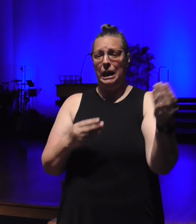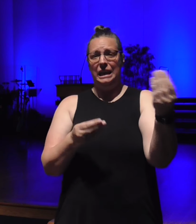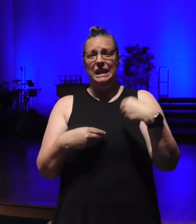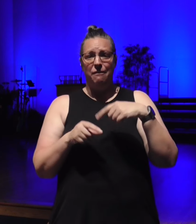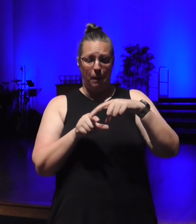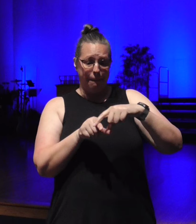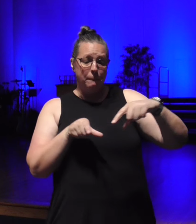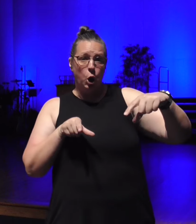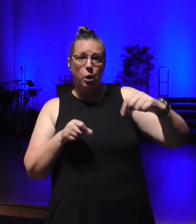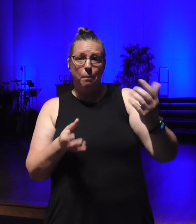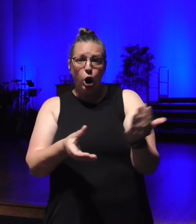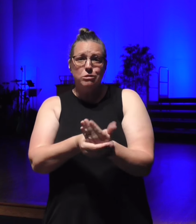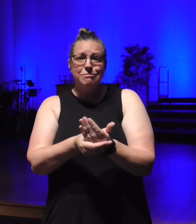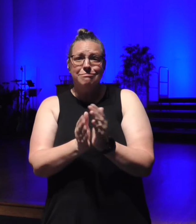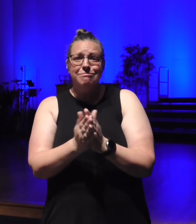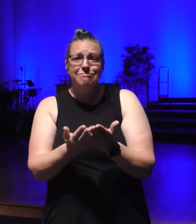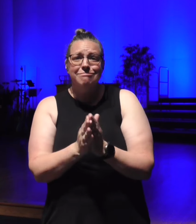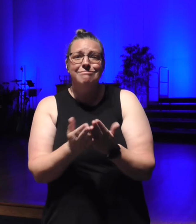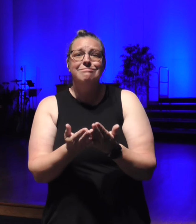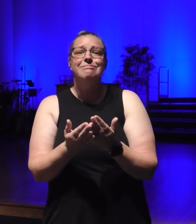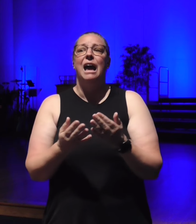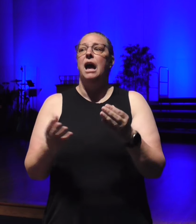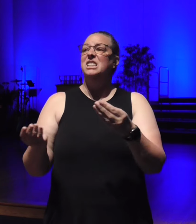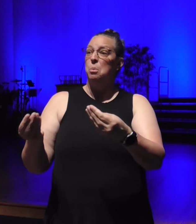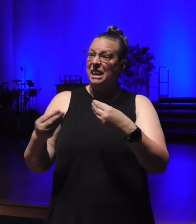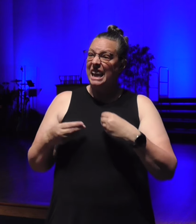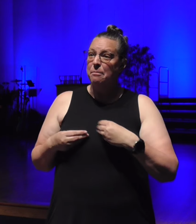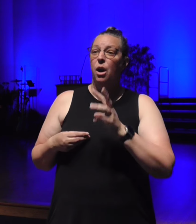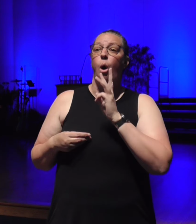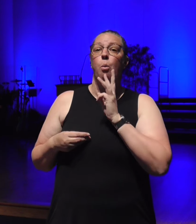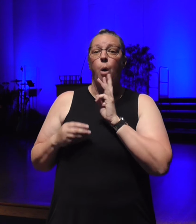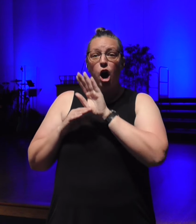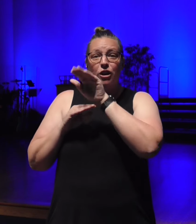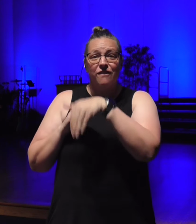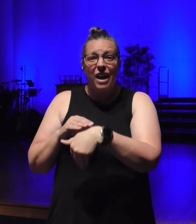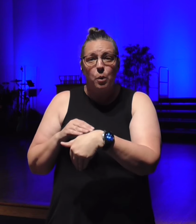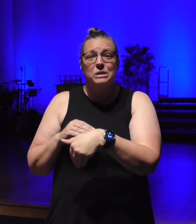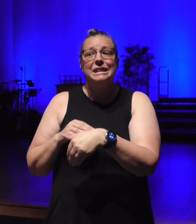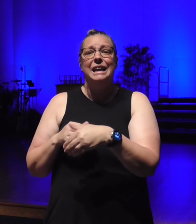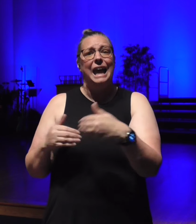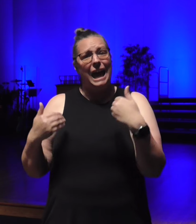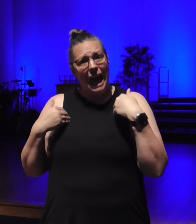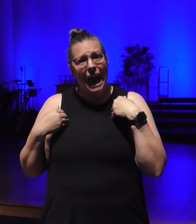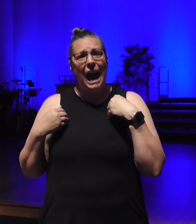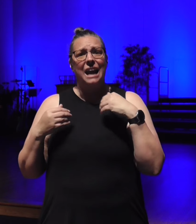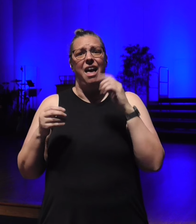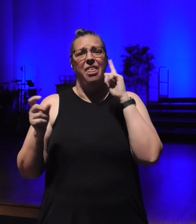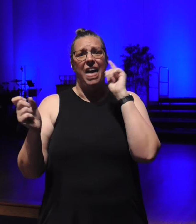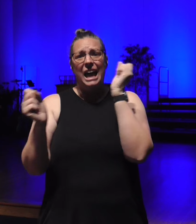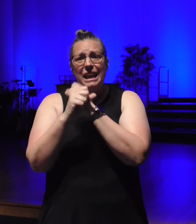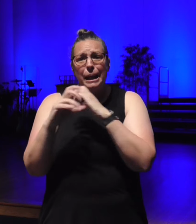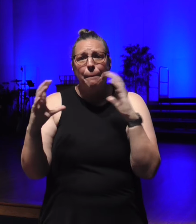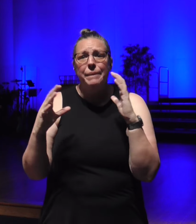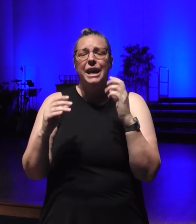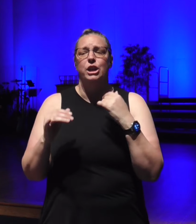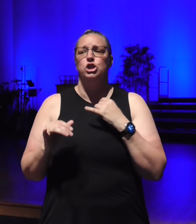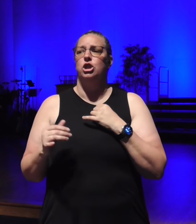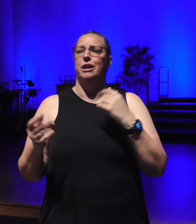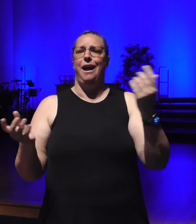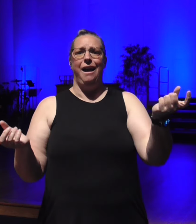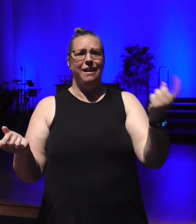for water that had her image upon it. And again and again, she came into my life as if to say,